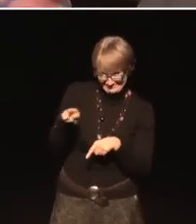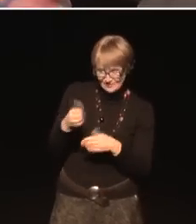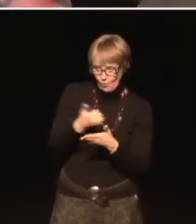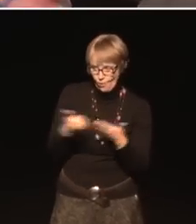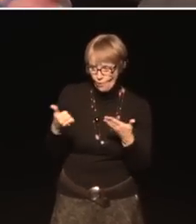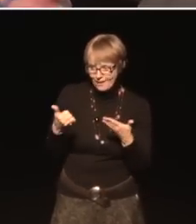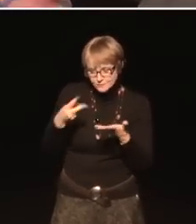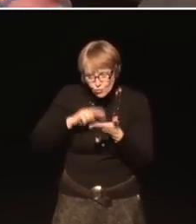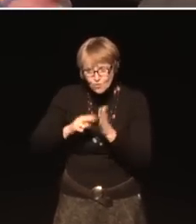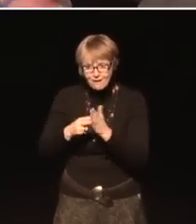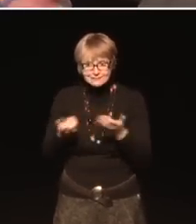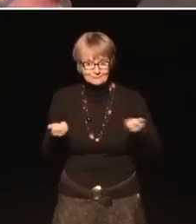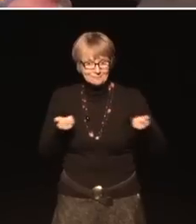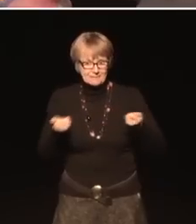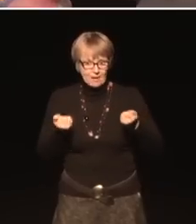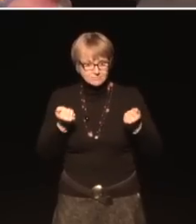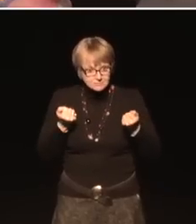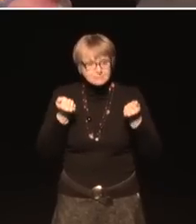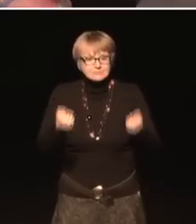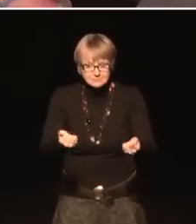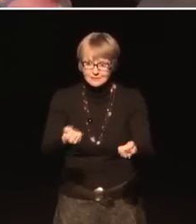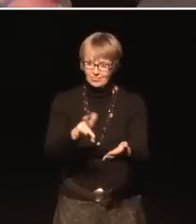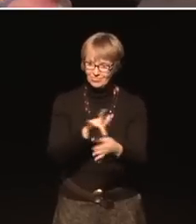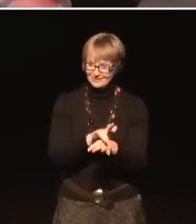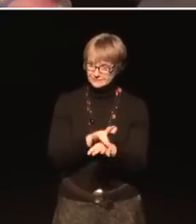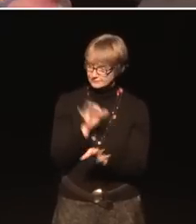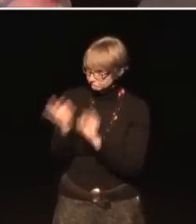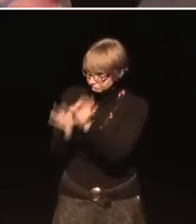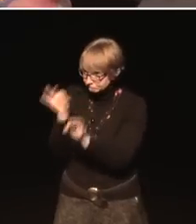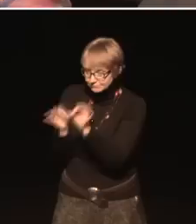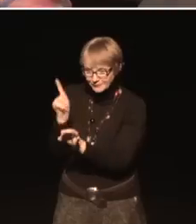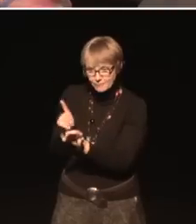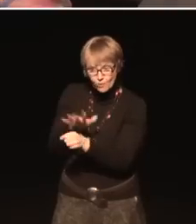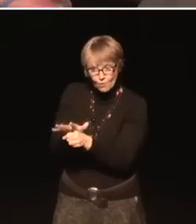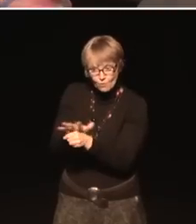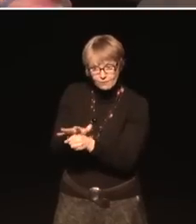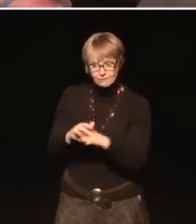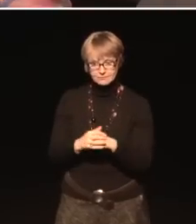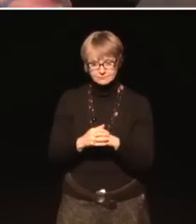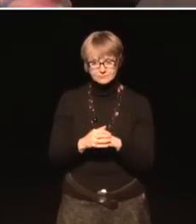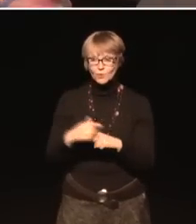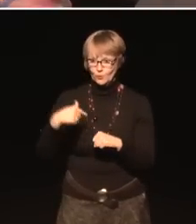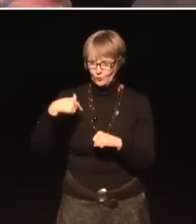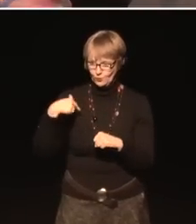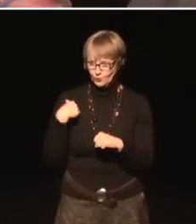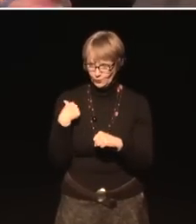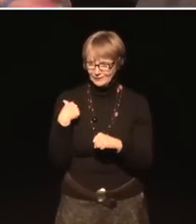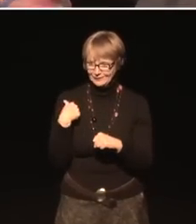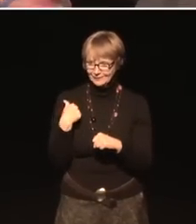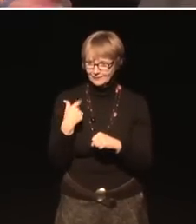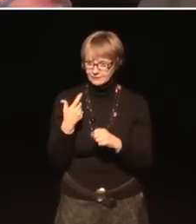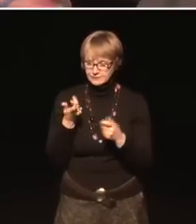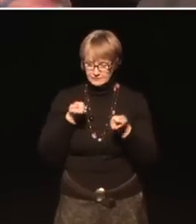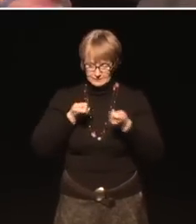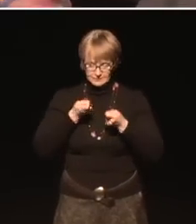mean, it's that underground. And I always say what we do with audience development is we join the underground with the overground.